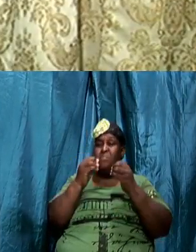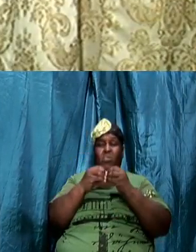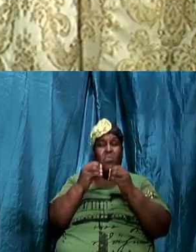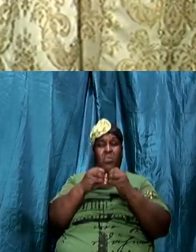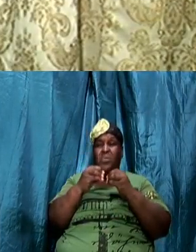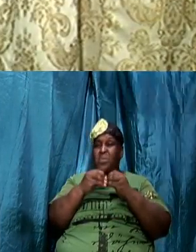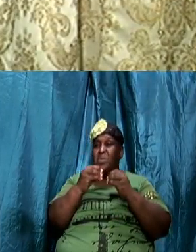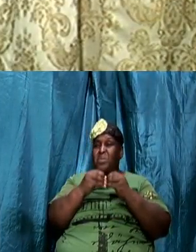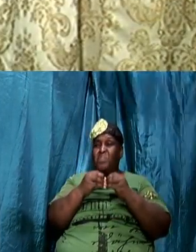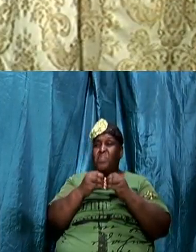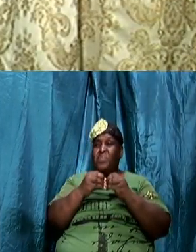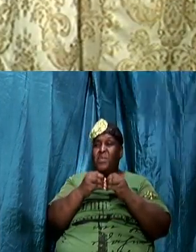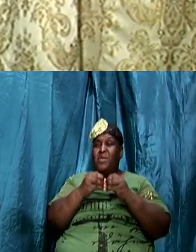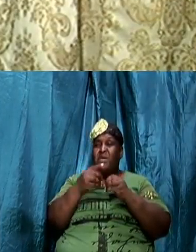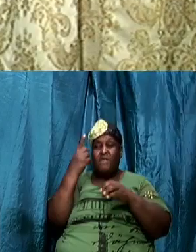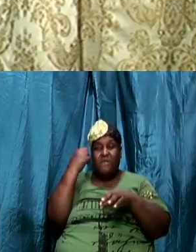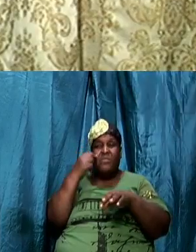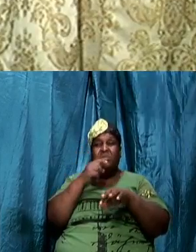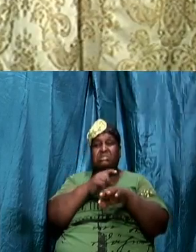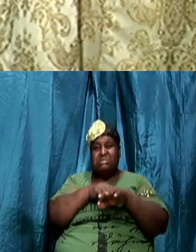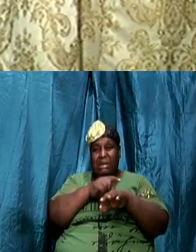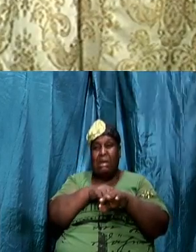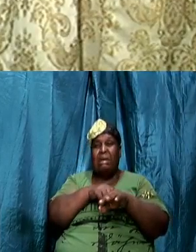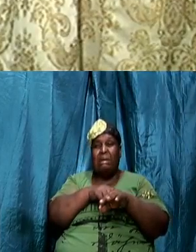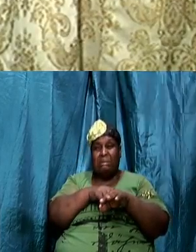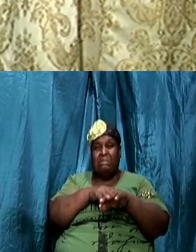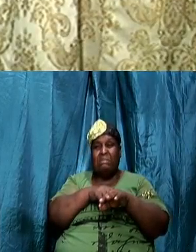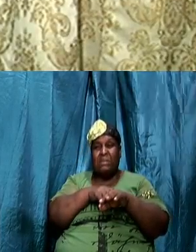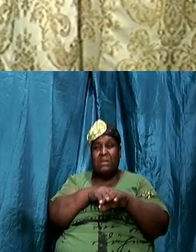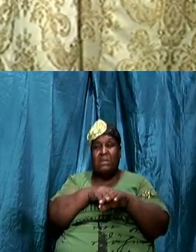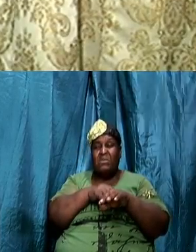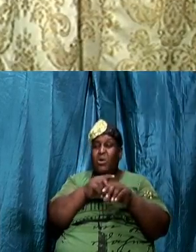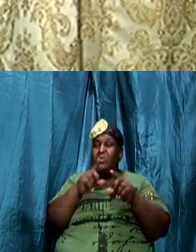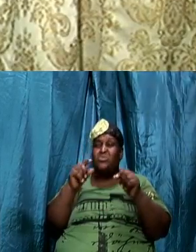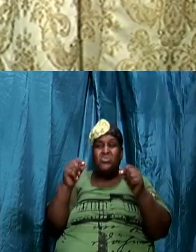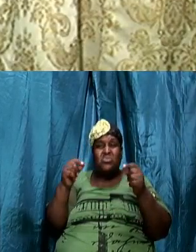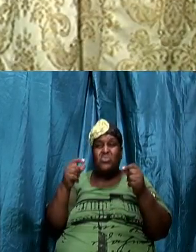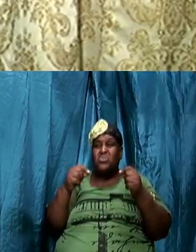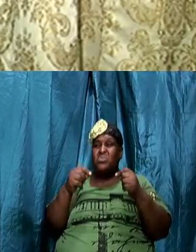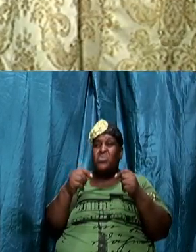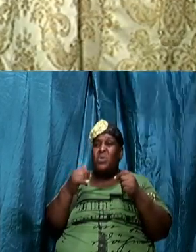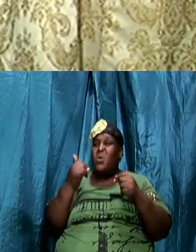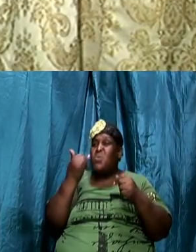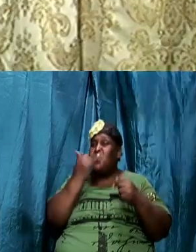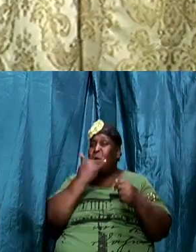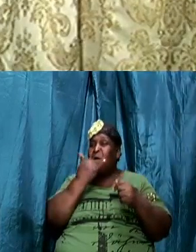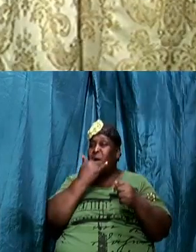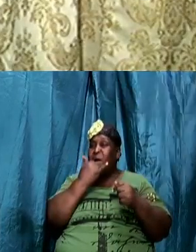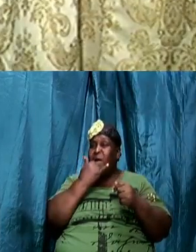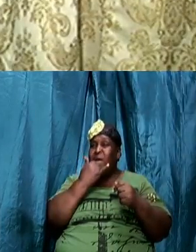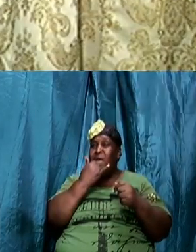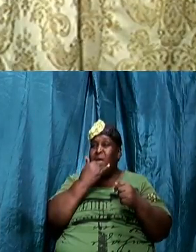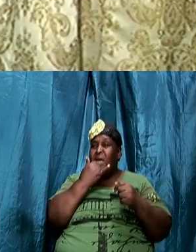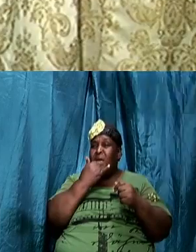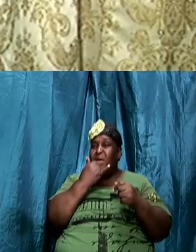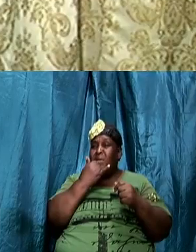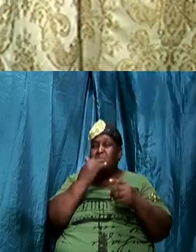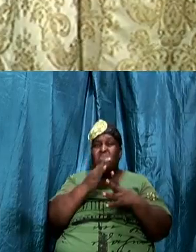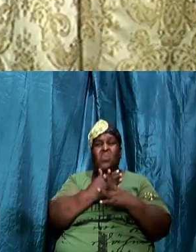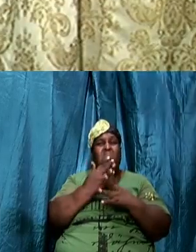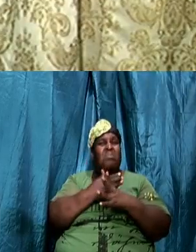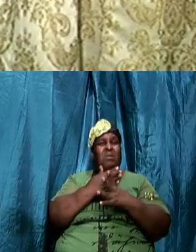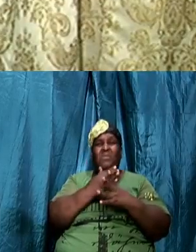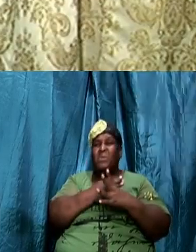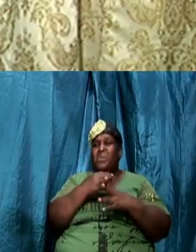longer, after a while, going to be sensitive to it. So there are some people, after a while, you see them go certain way, you see